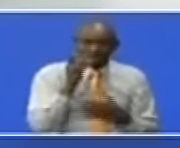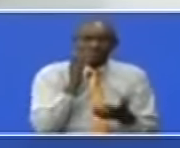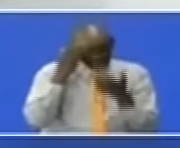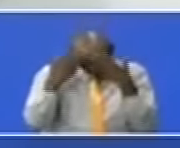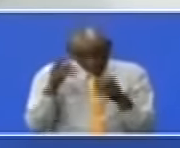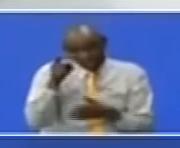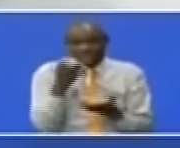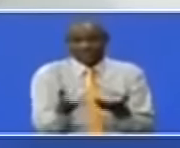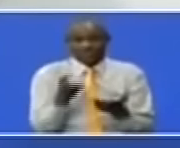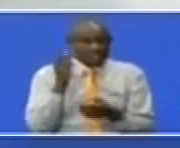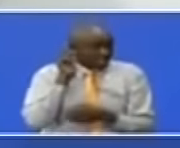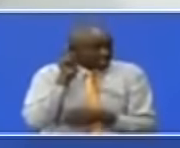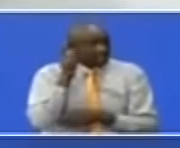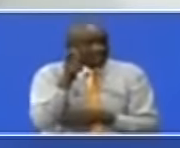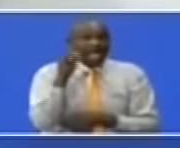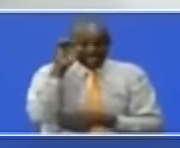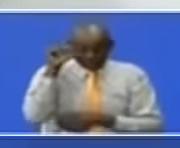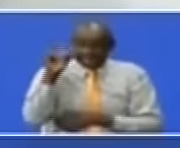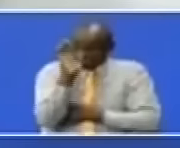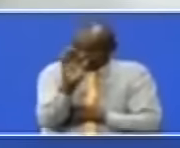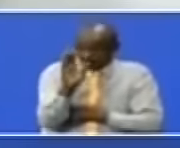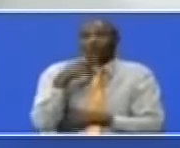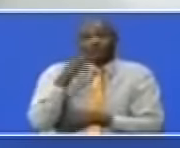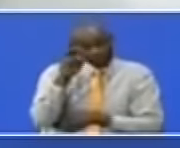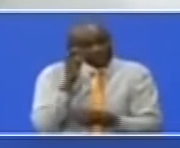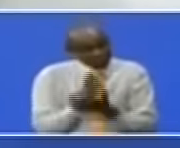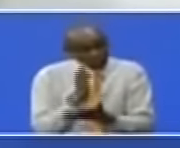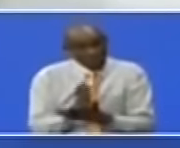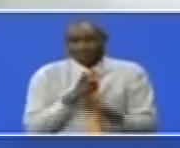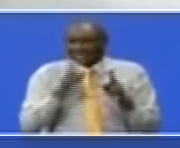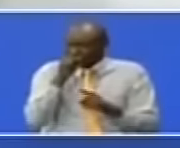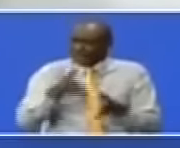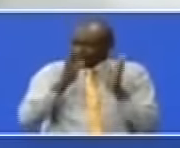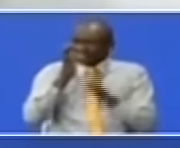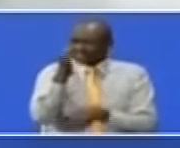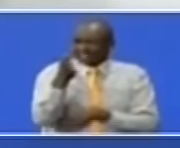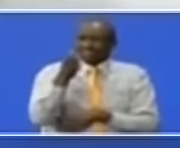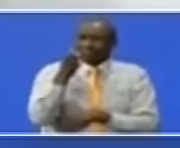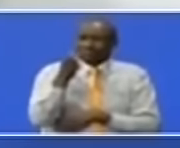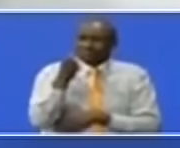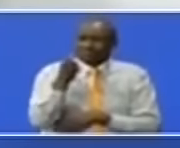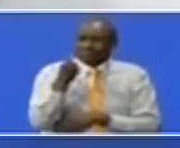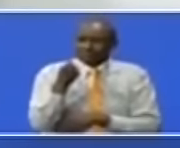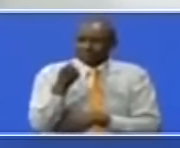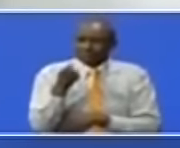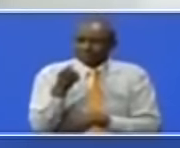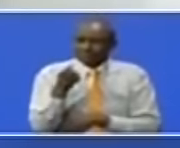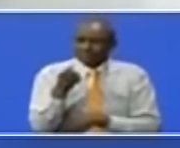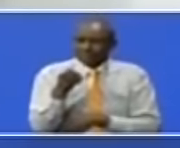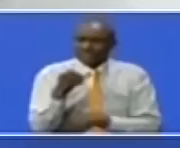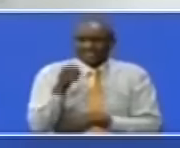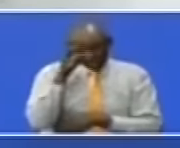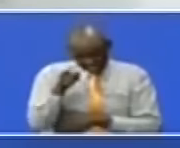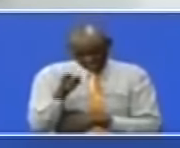don't know. It's still early. Let's see if any of these things materialize. But in one way, it would have been a